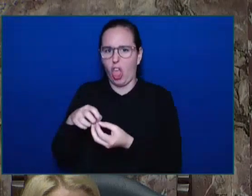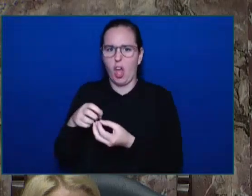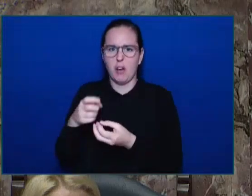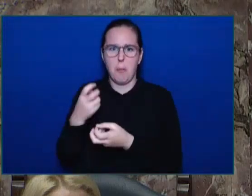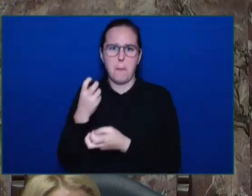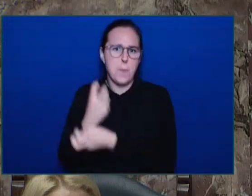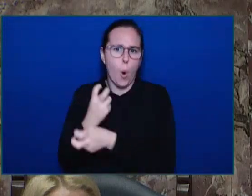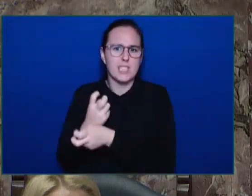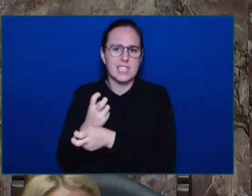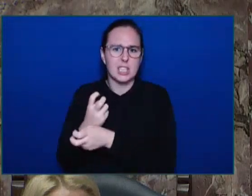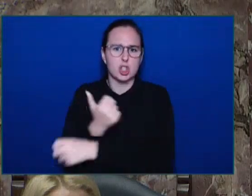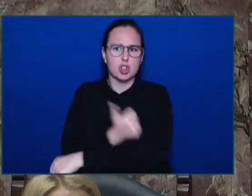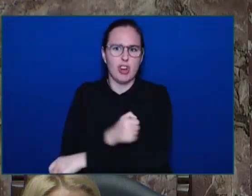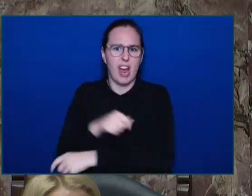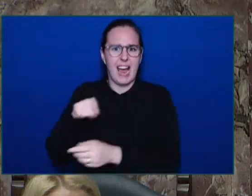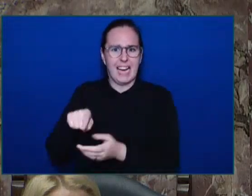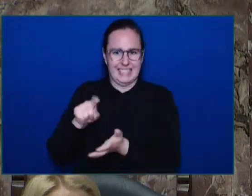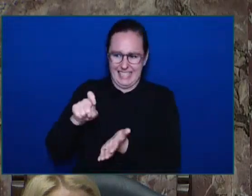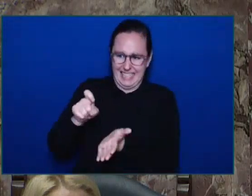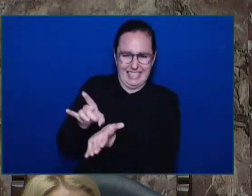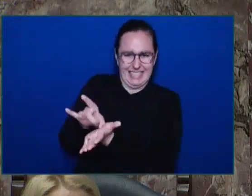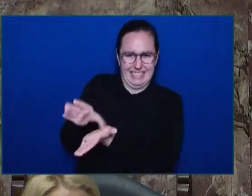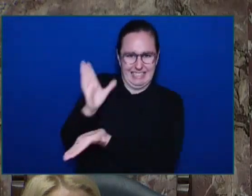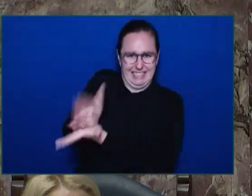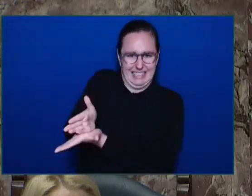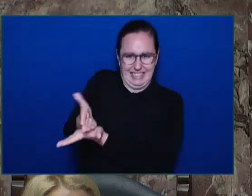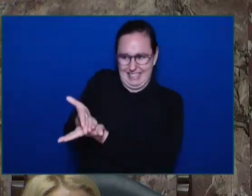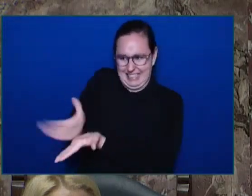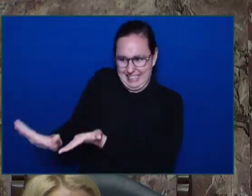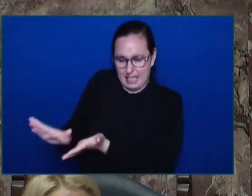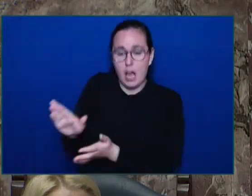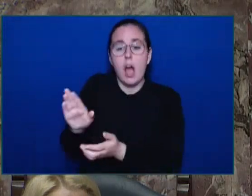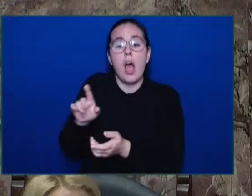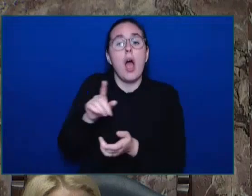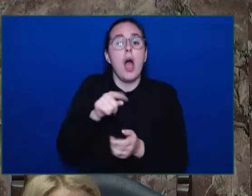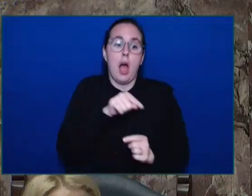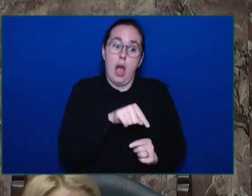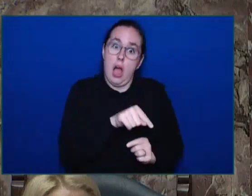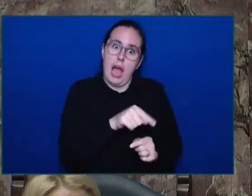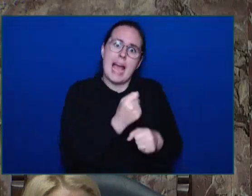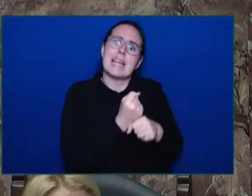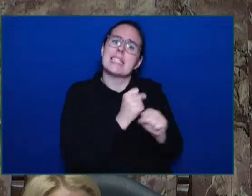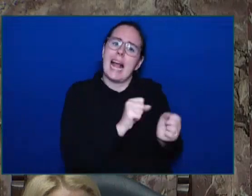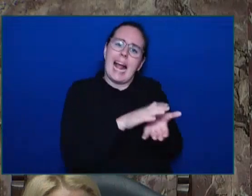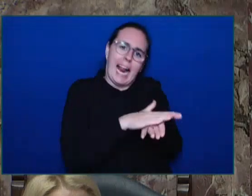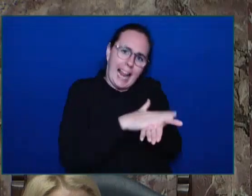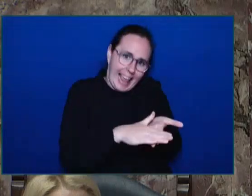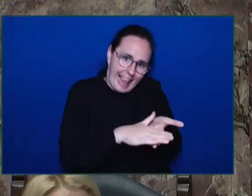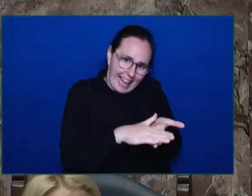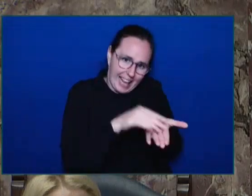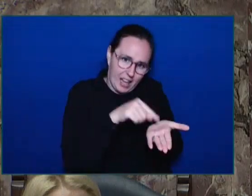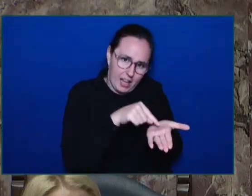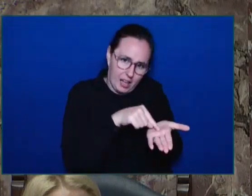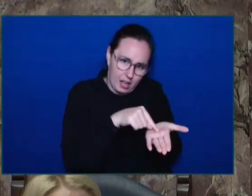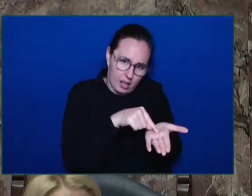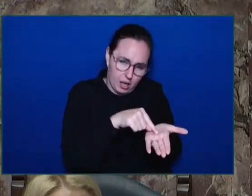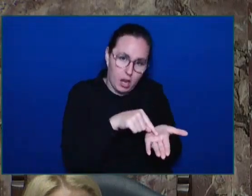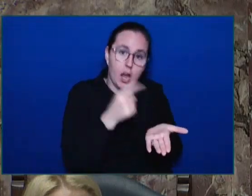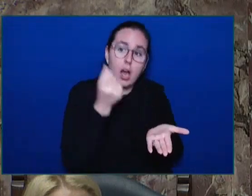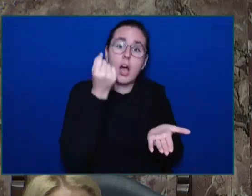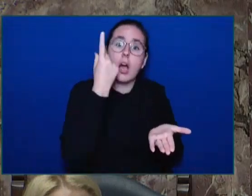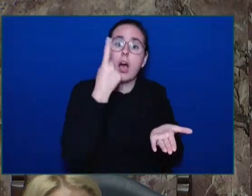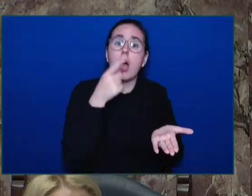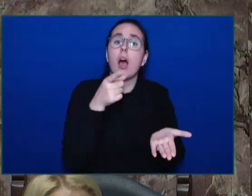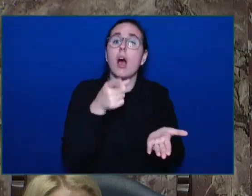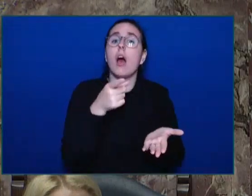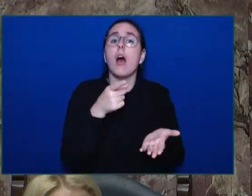I would note the support for those measures across our healthcare system,